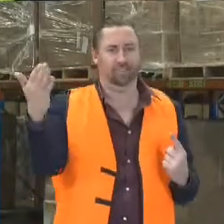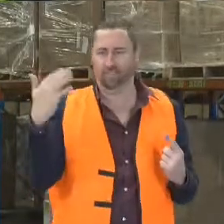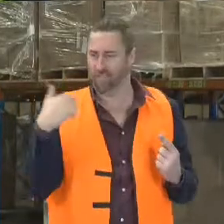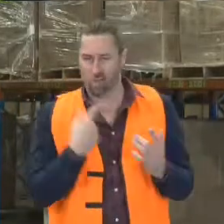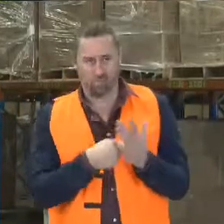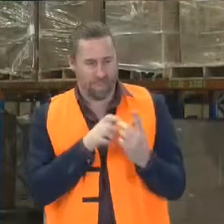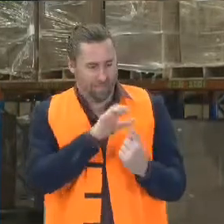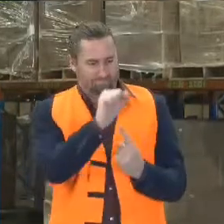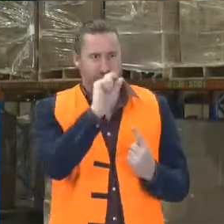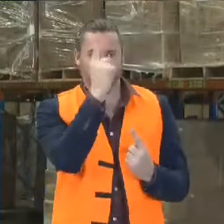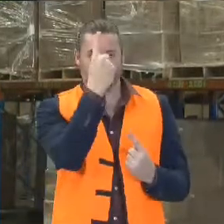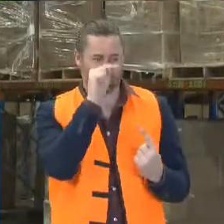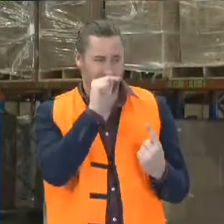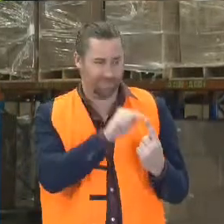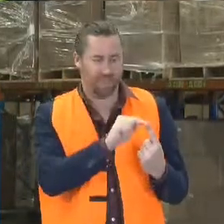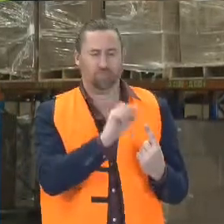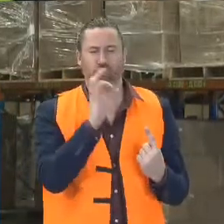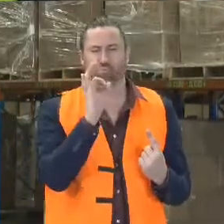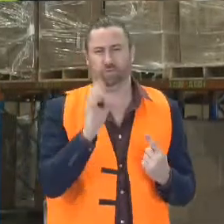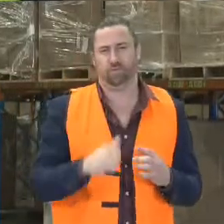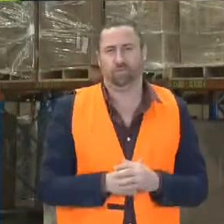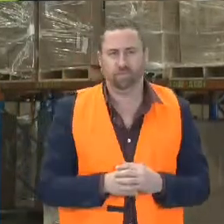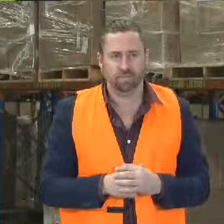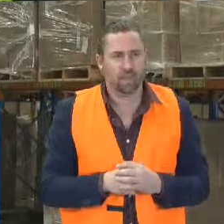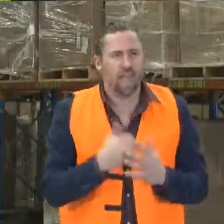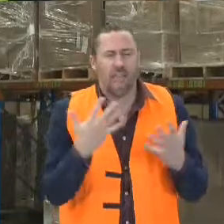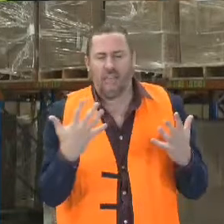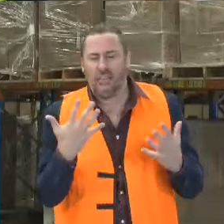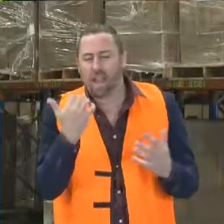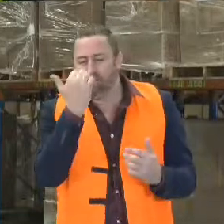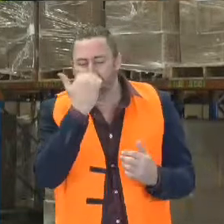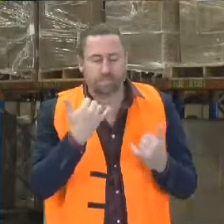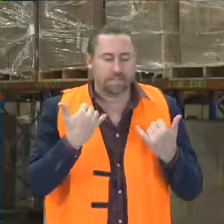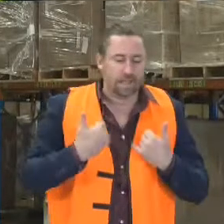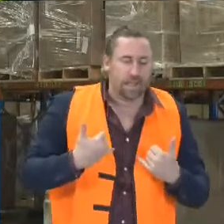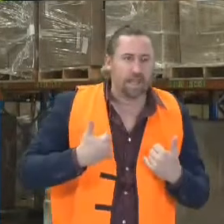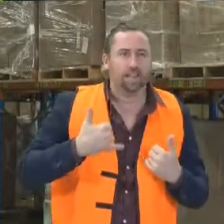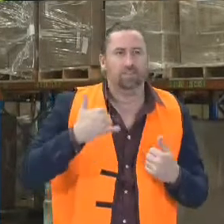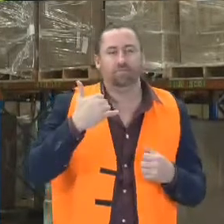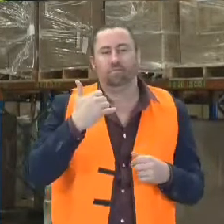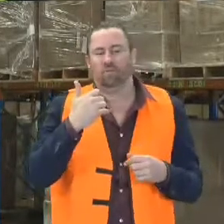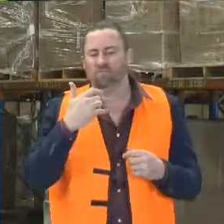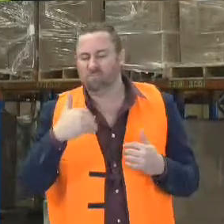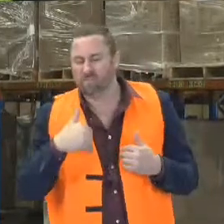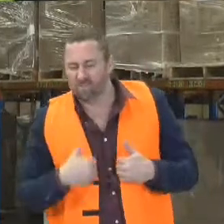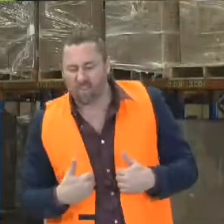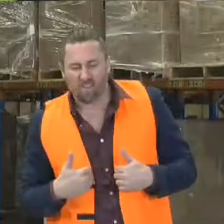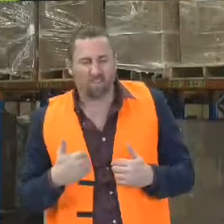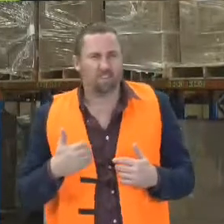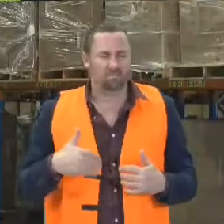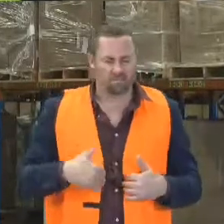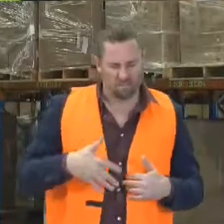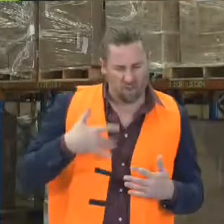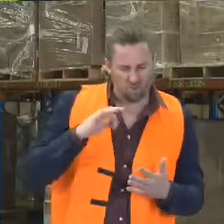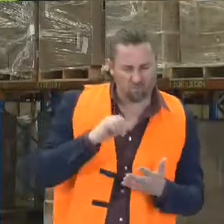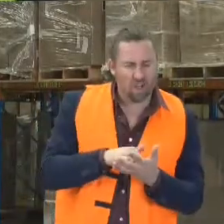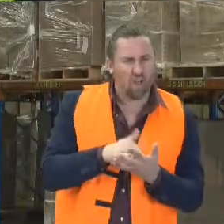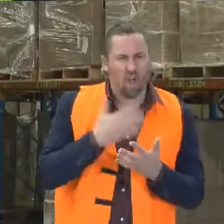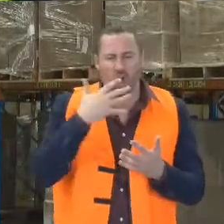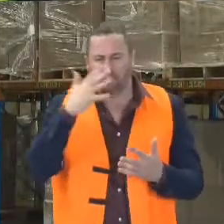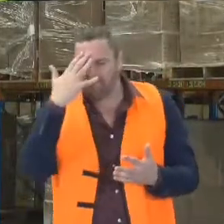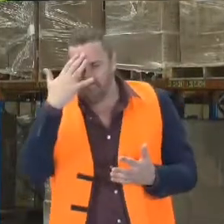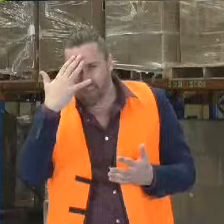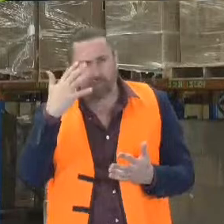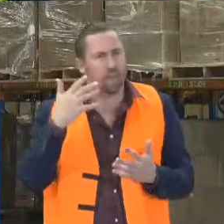all Queenslanders, if you develop any symptoms of any sort, please come forward immediately and get tested and